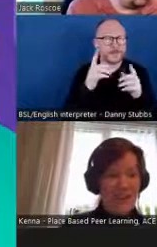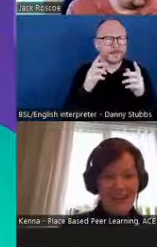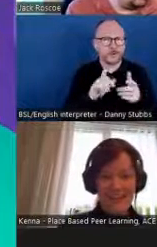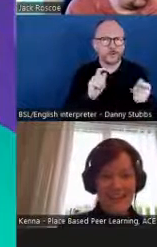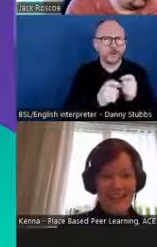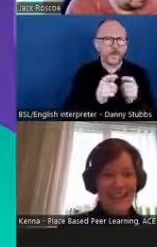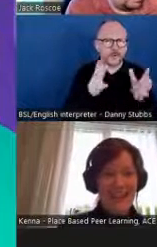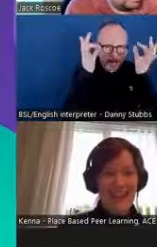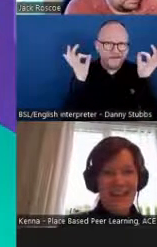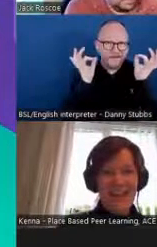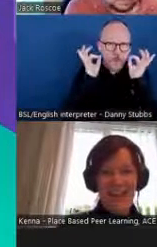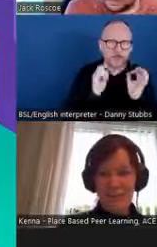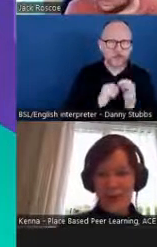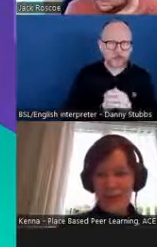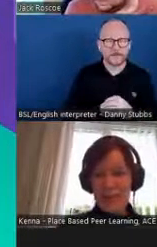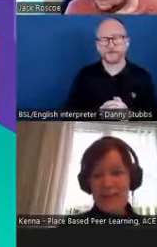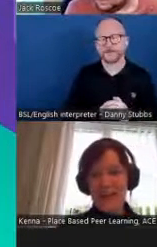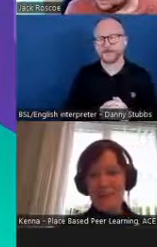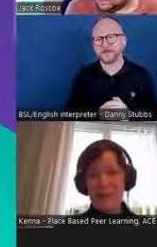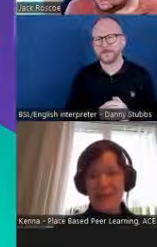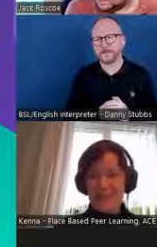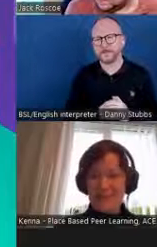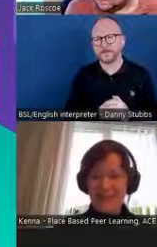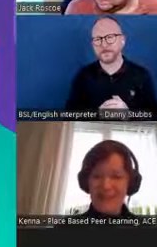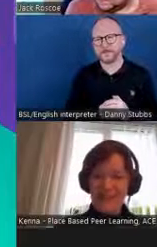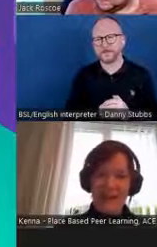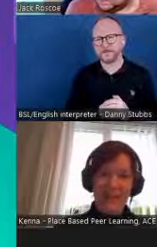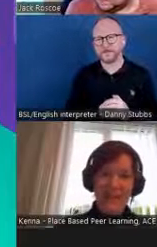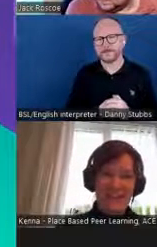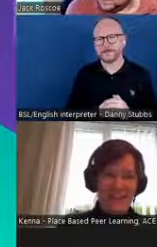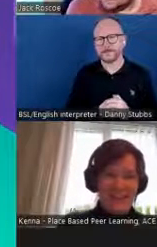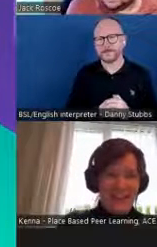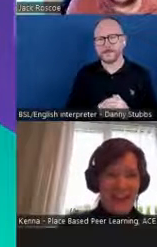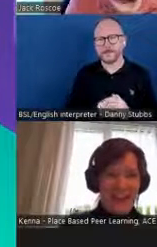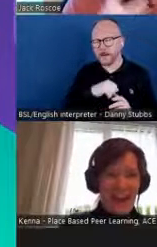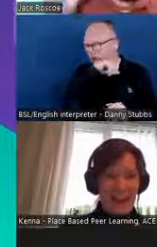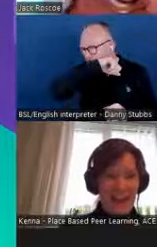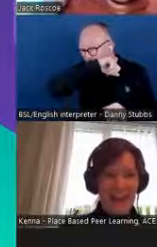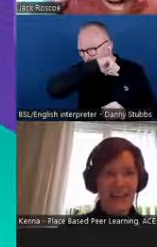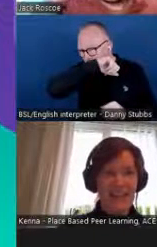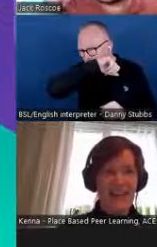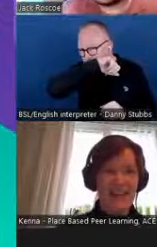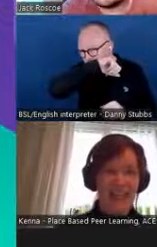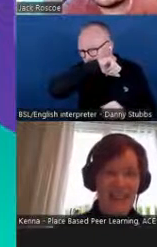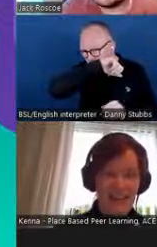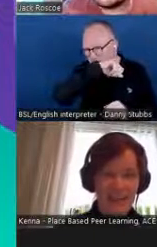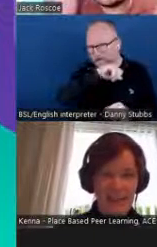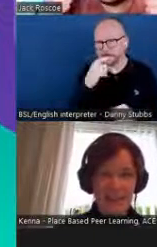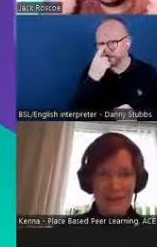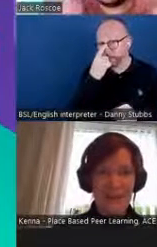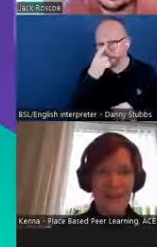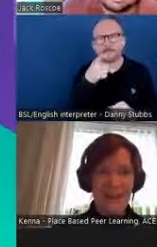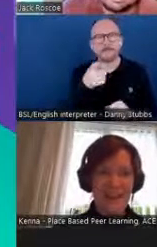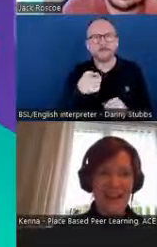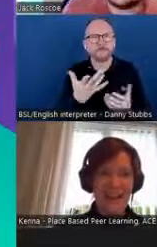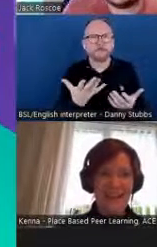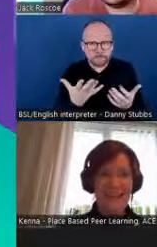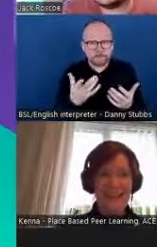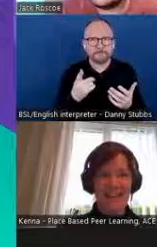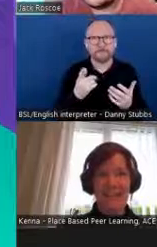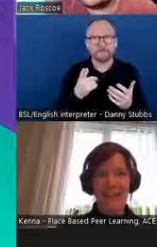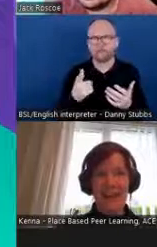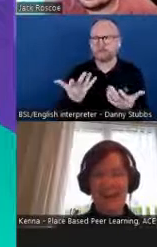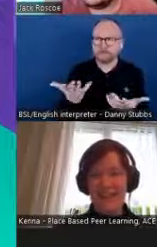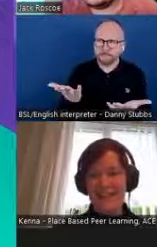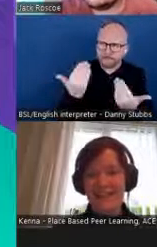While Jack changes his headphones, please feel free to add questions in the chat. And as he said, please feel free to raise your